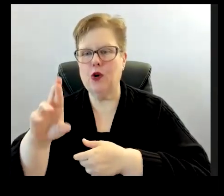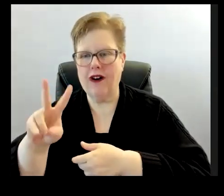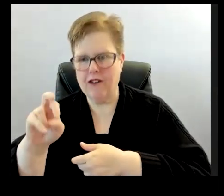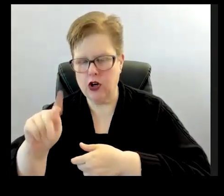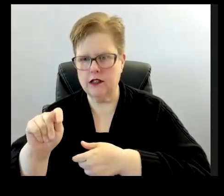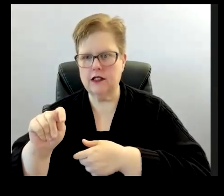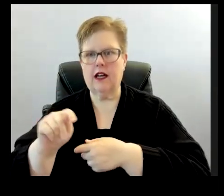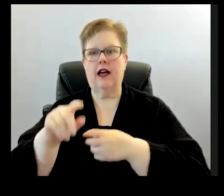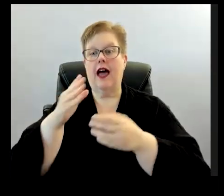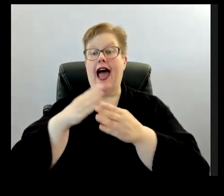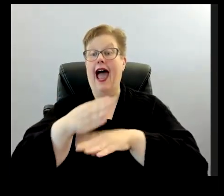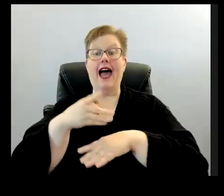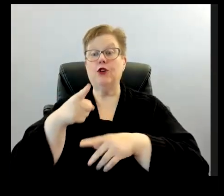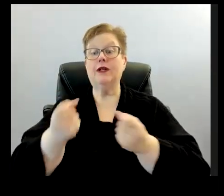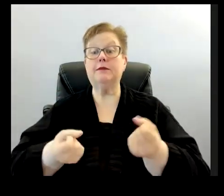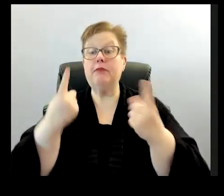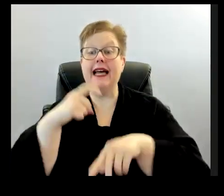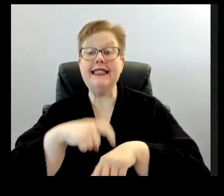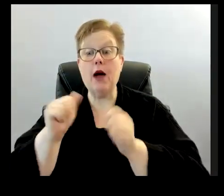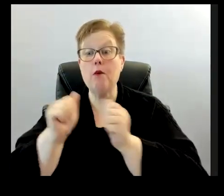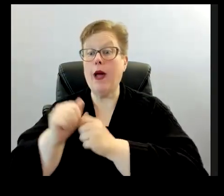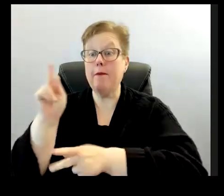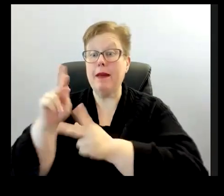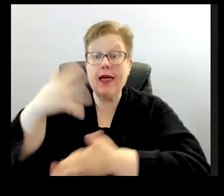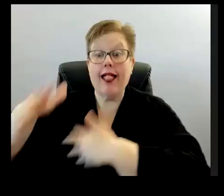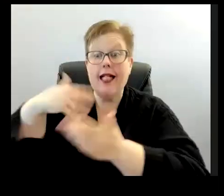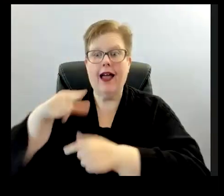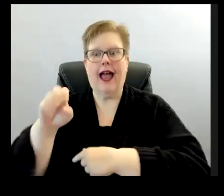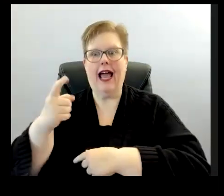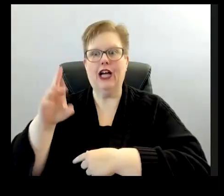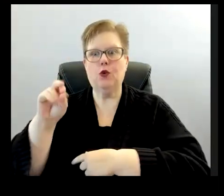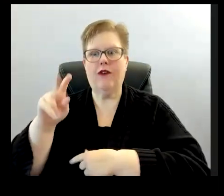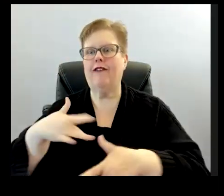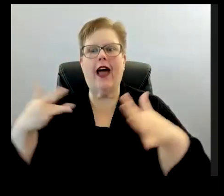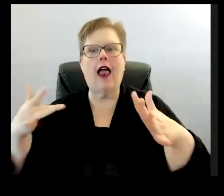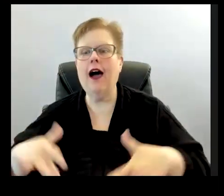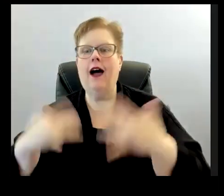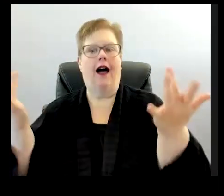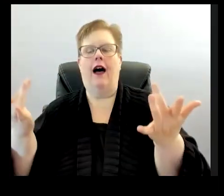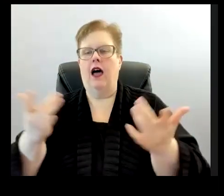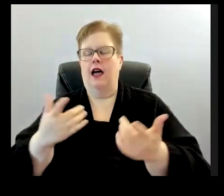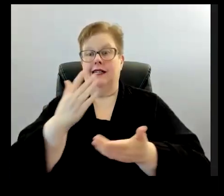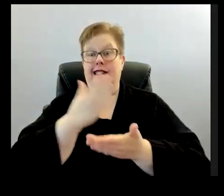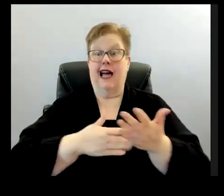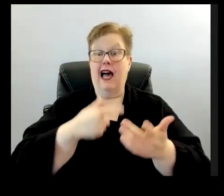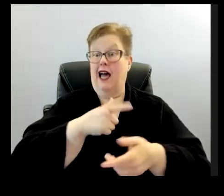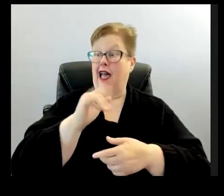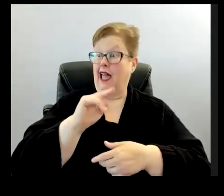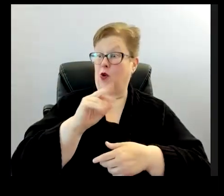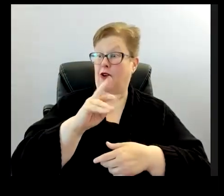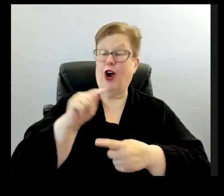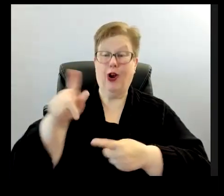feel restored after spending time with people. If you are an introvert, you feel a little bit drained, even if you had a